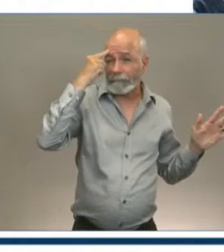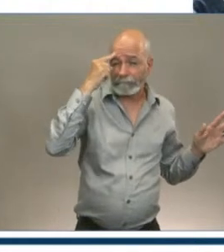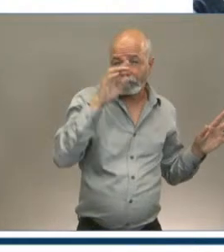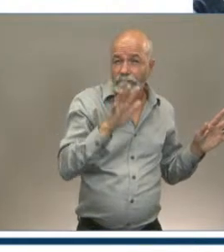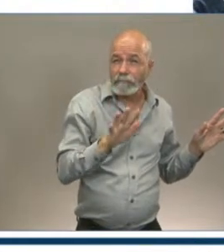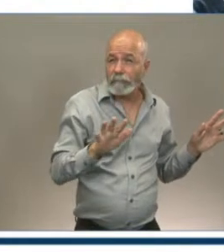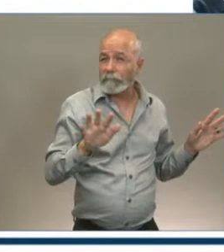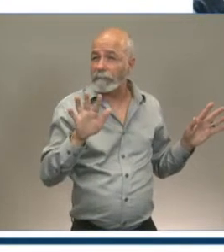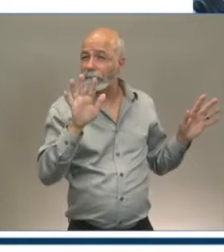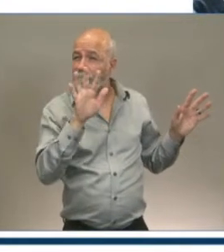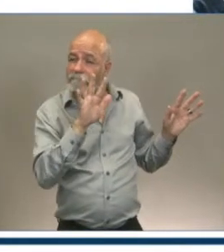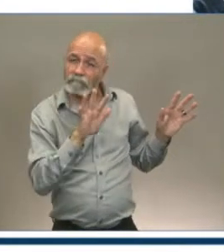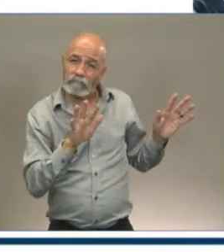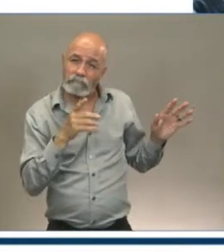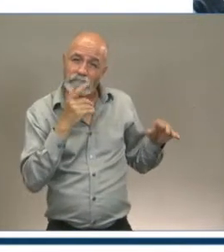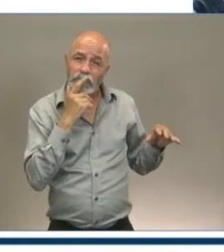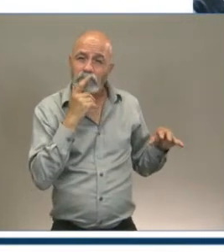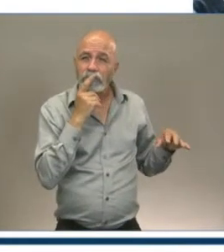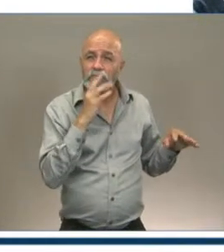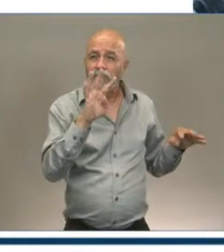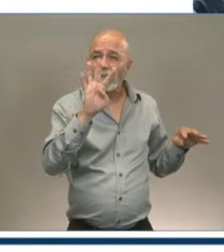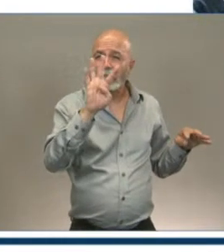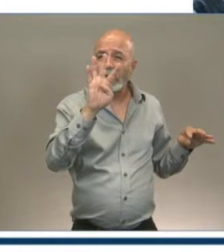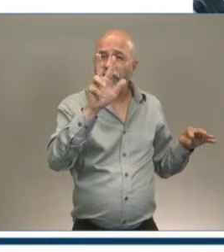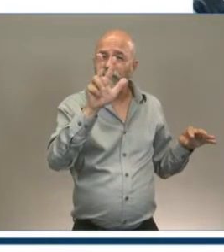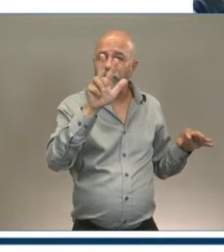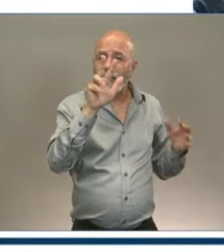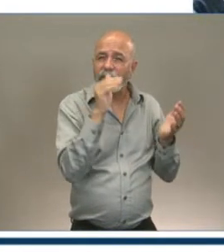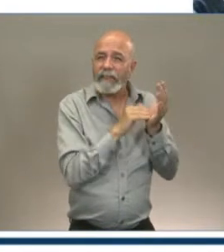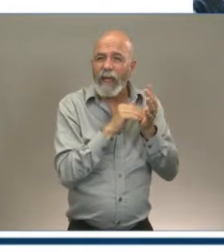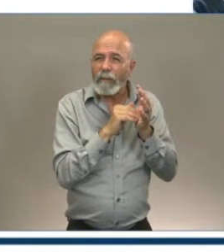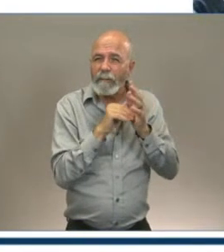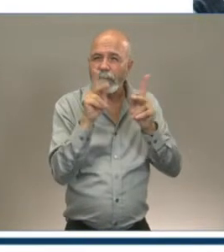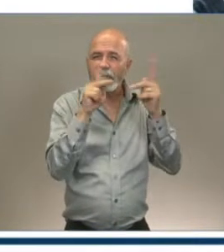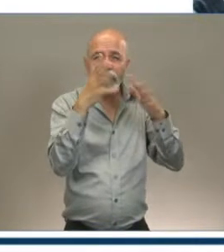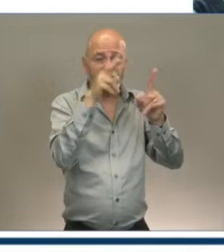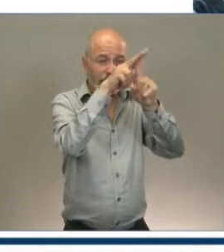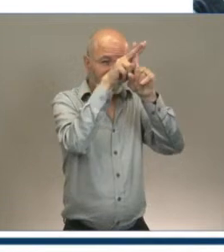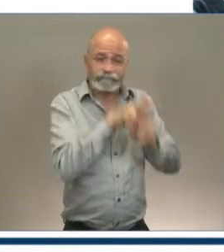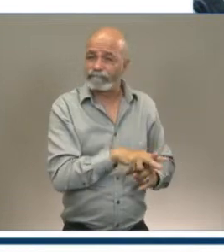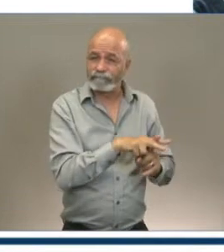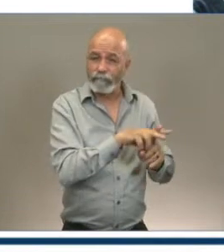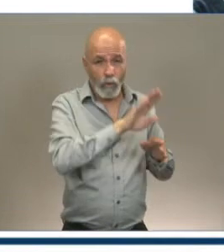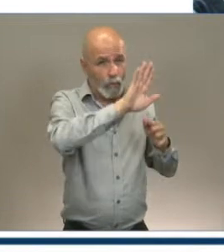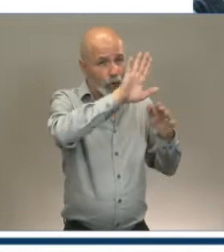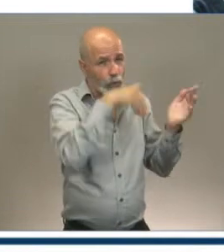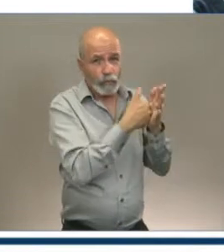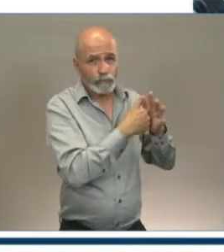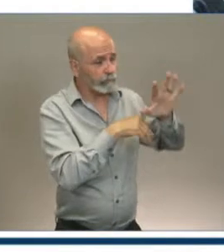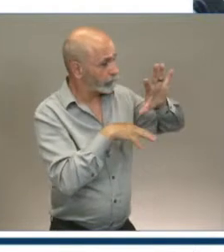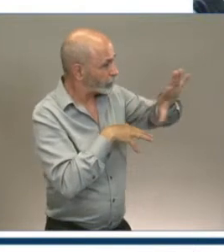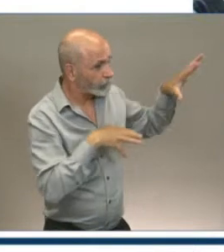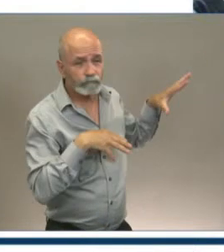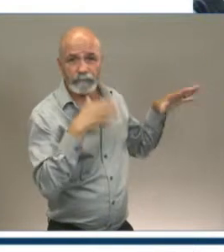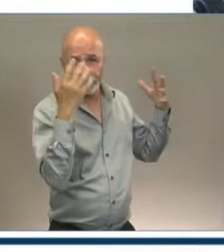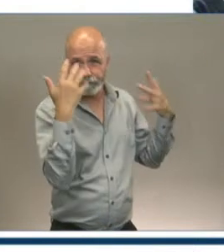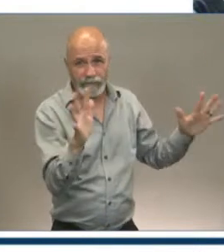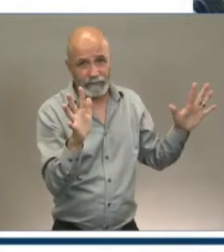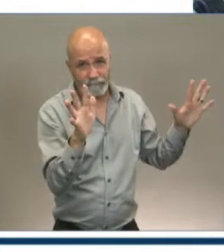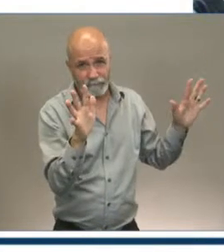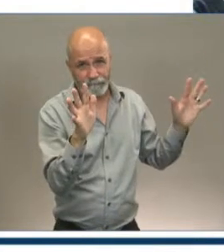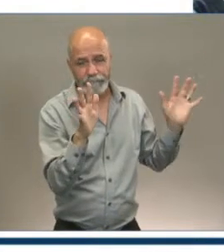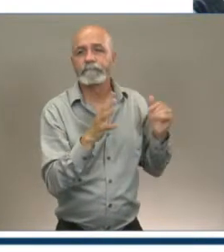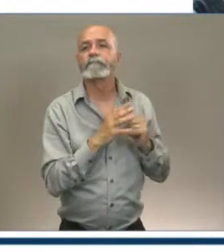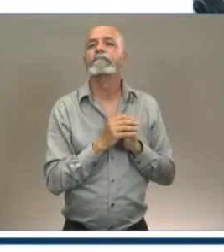somewhere in the vicinity of 43,000 vaccine appointments have been booked for healthcare workers. It has been an